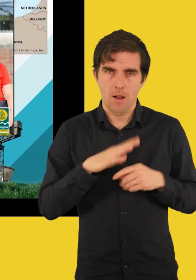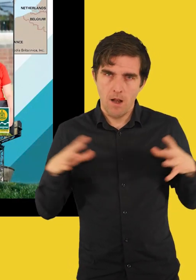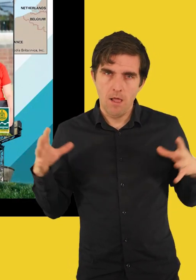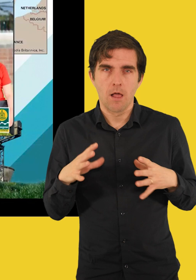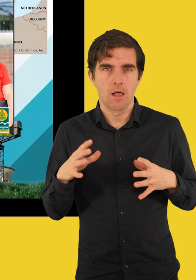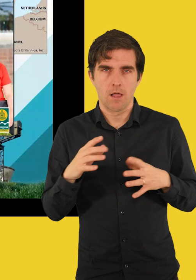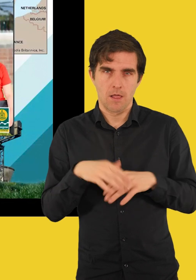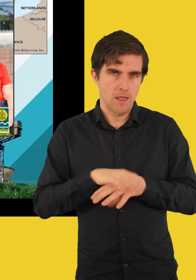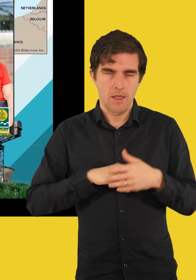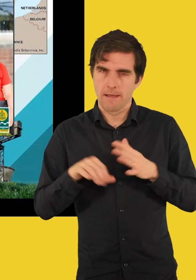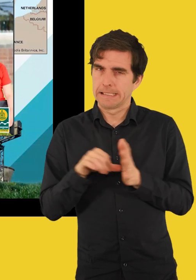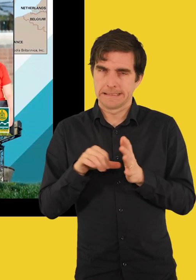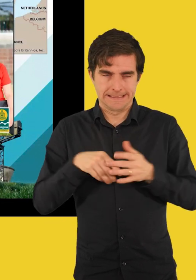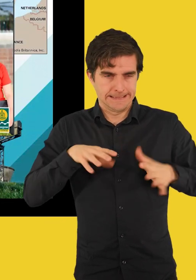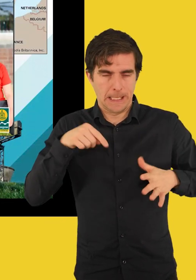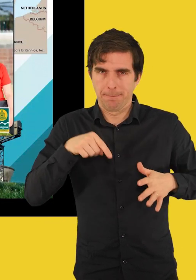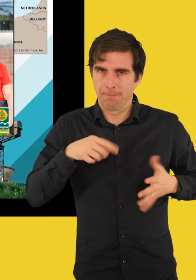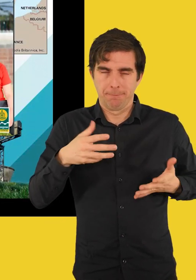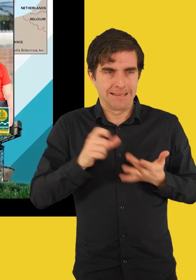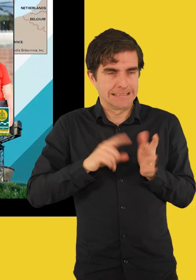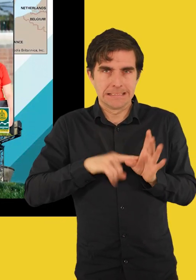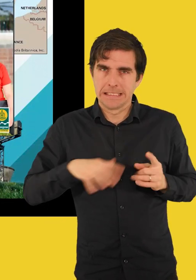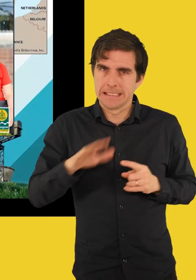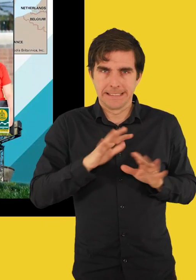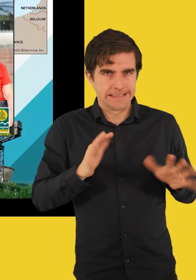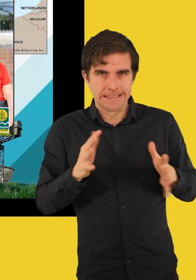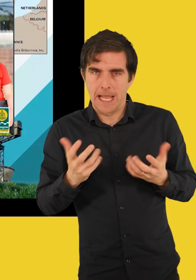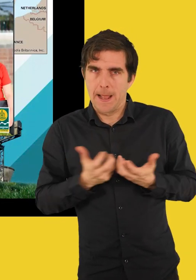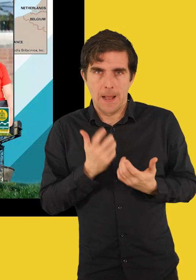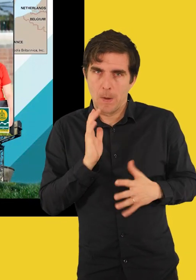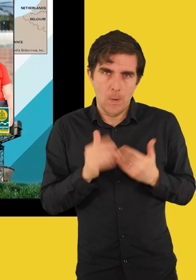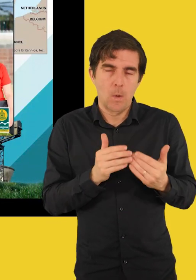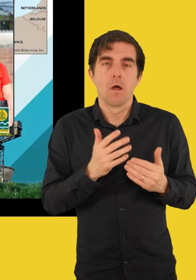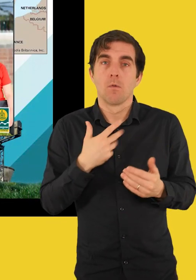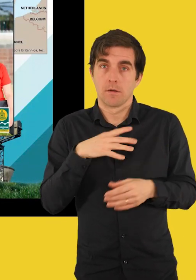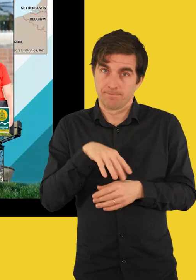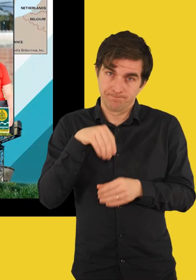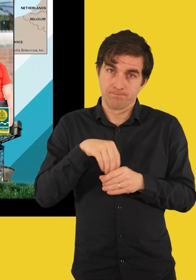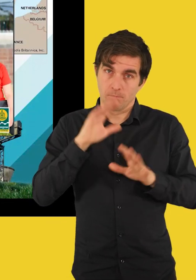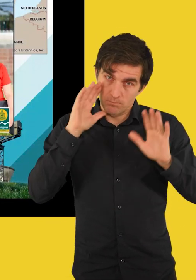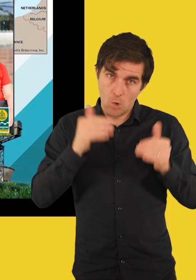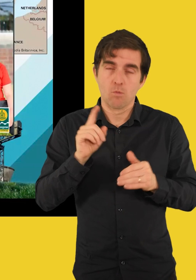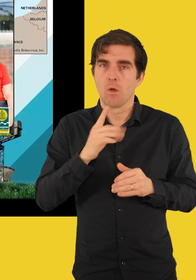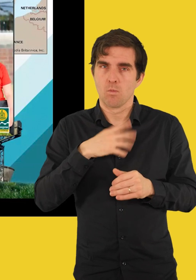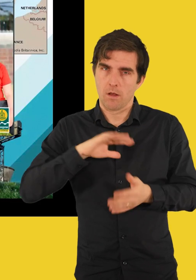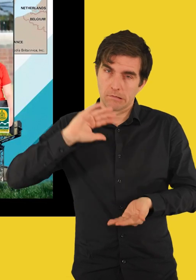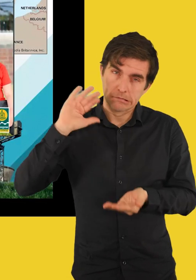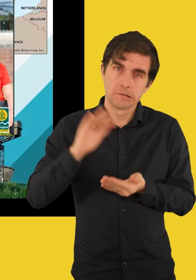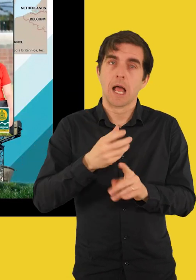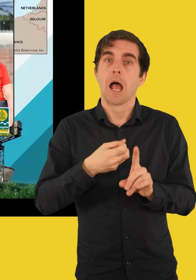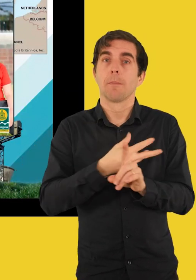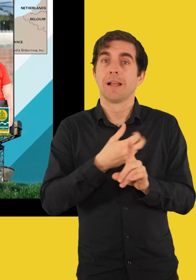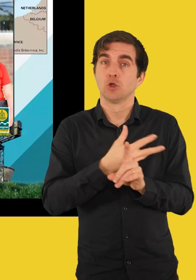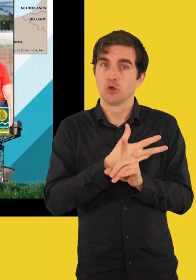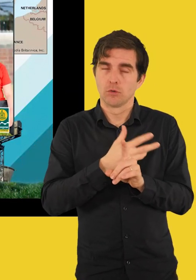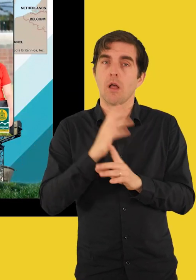to collaborate on these kind of really tricky systemic issues across the city. And its initial focus was actually on emissions reduction, but